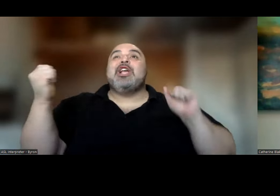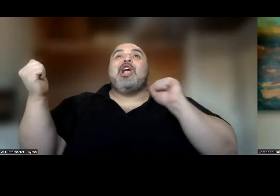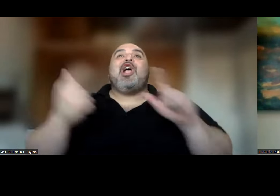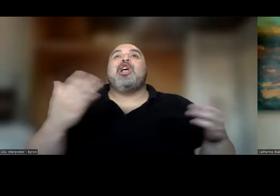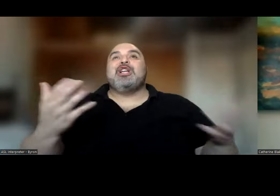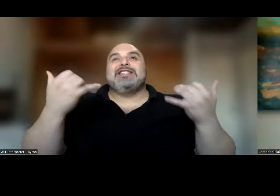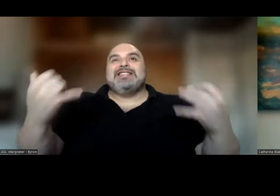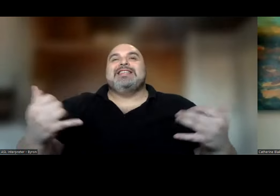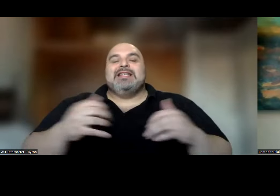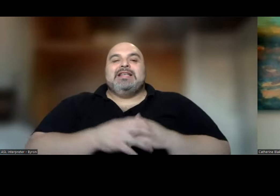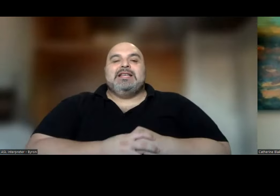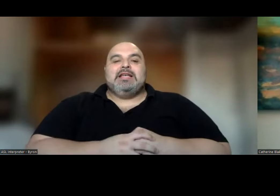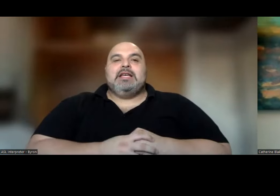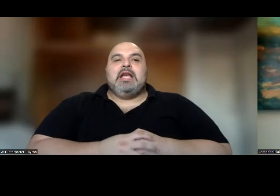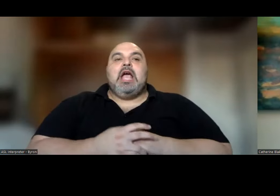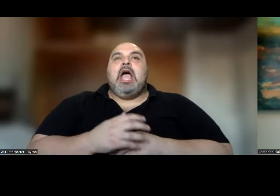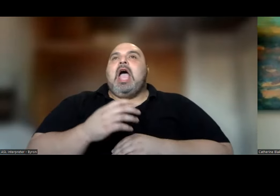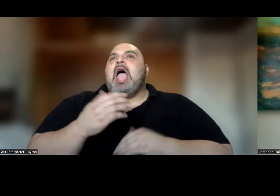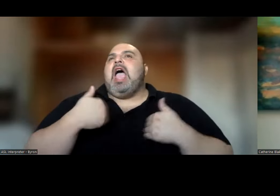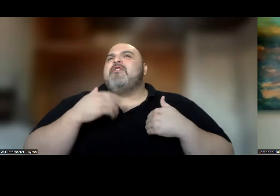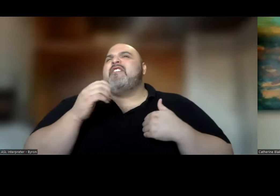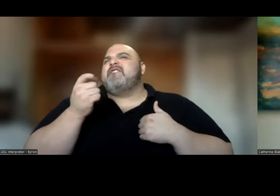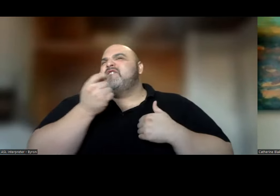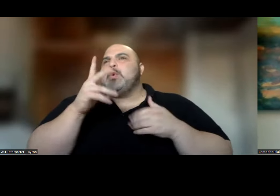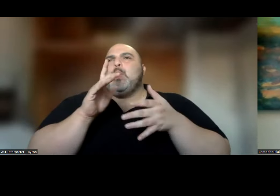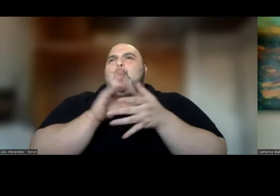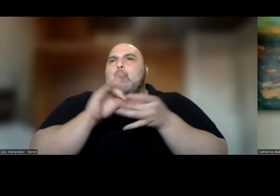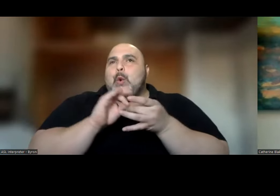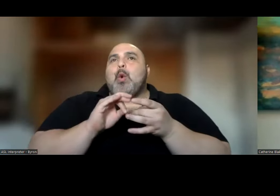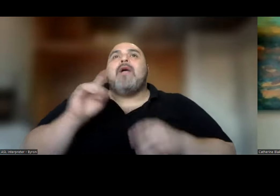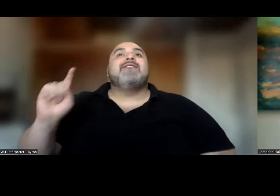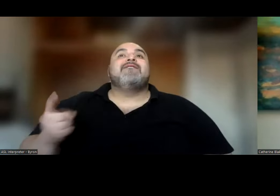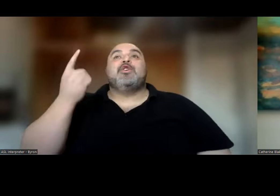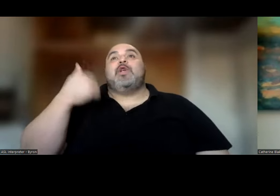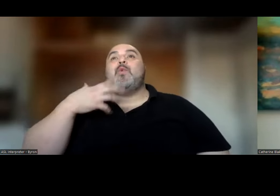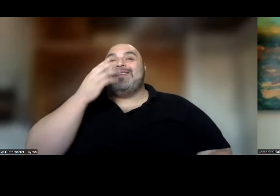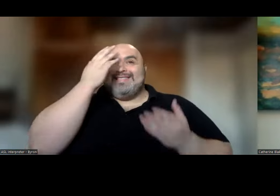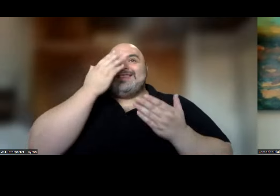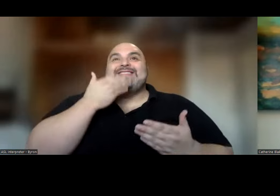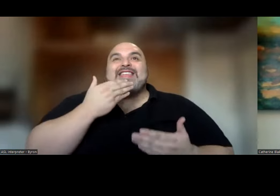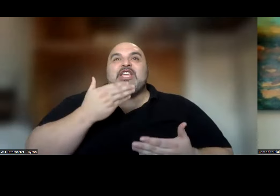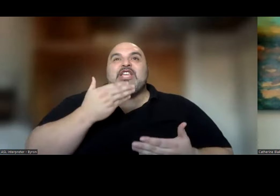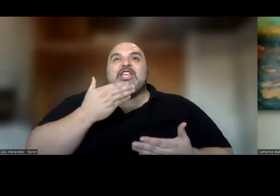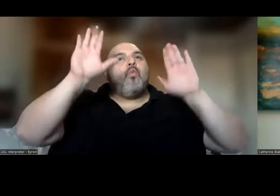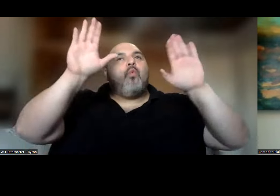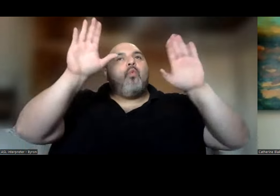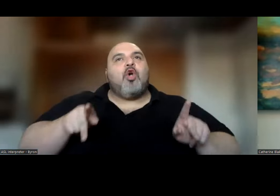today, and I just have a few comments. First, I want to thank you for the wonderful opportunity for presentations that